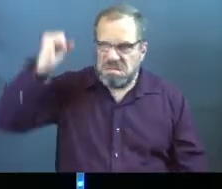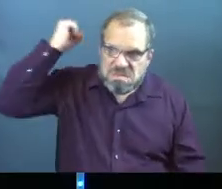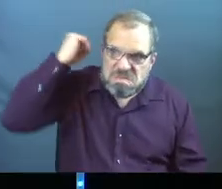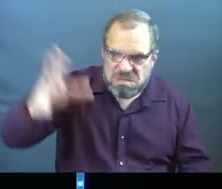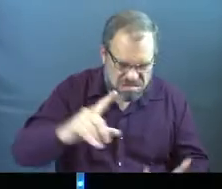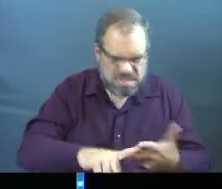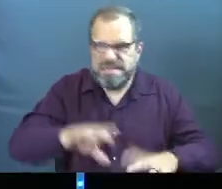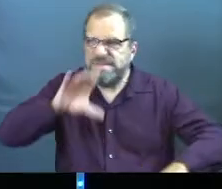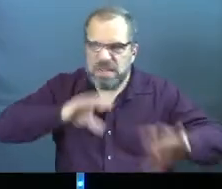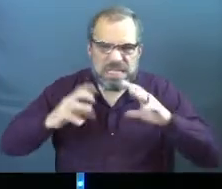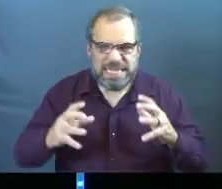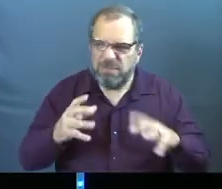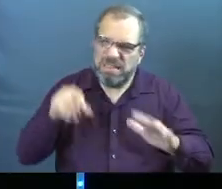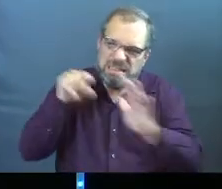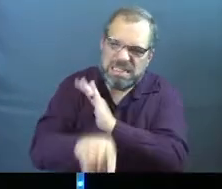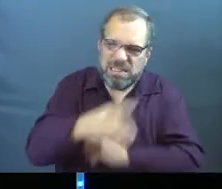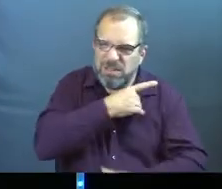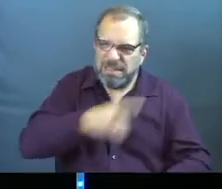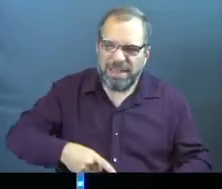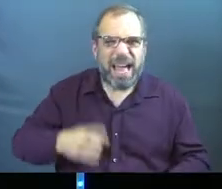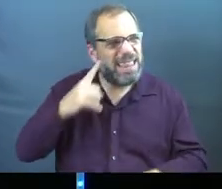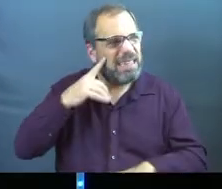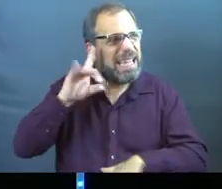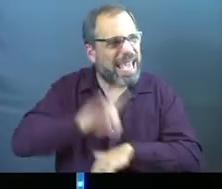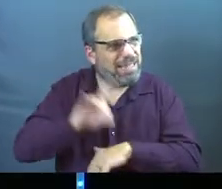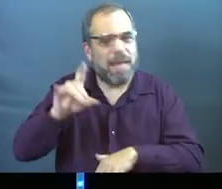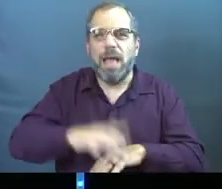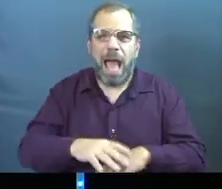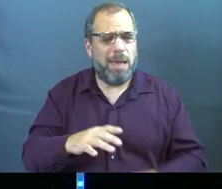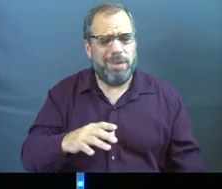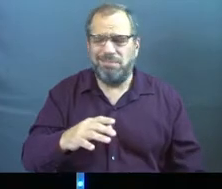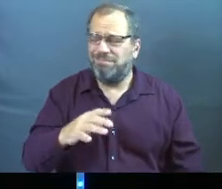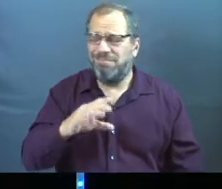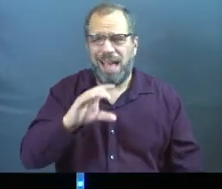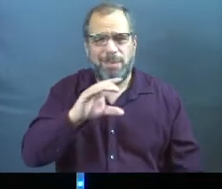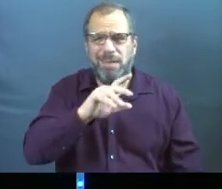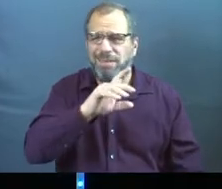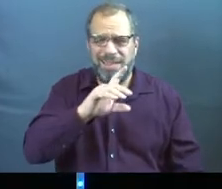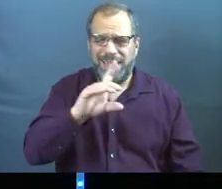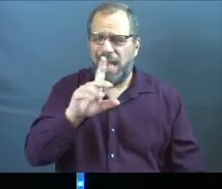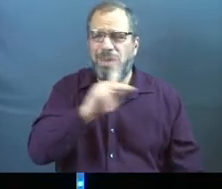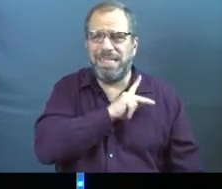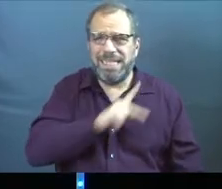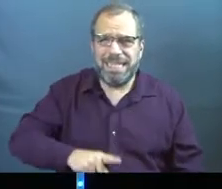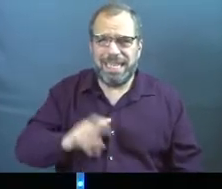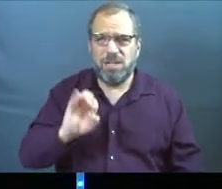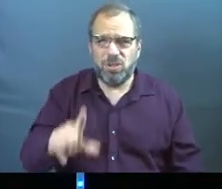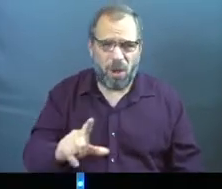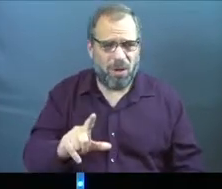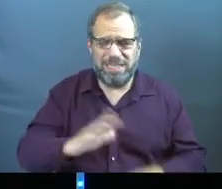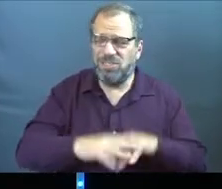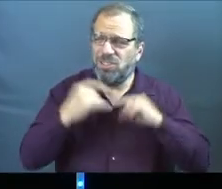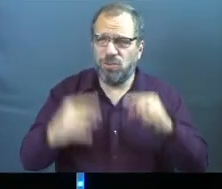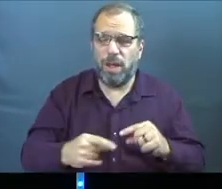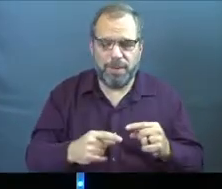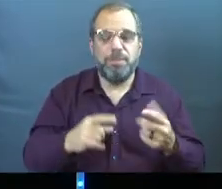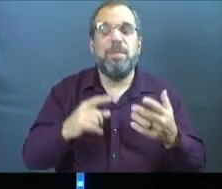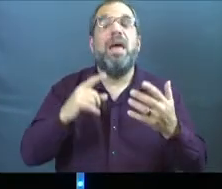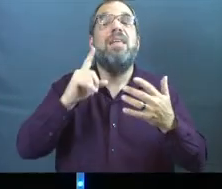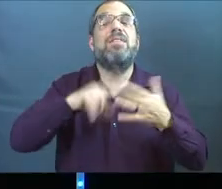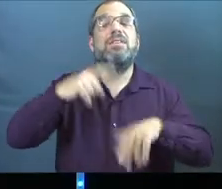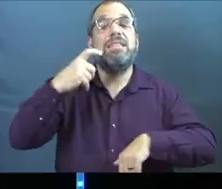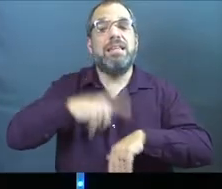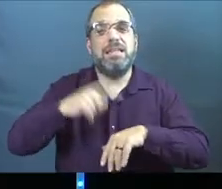people, just frustrated, trying to kill David like 8 times. And it's just like the dude is struggling real hard, right? Well, he has another moment here where